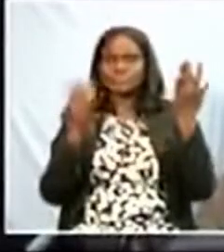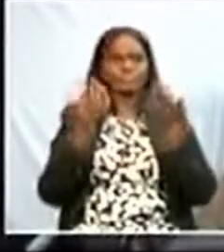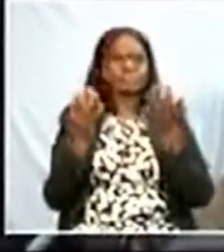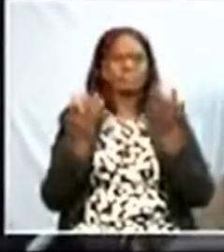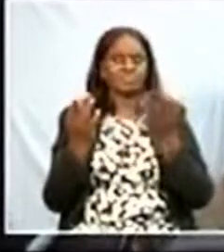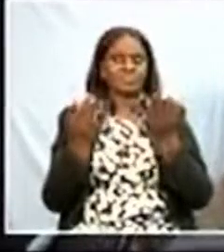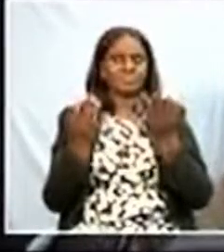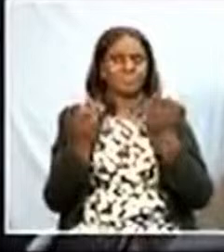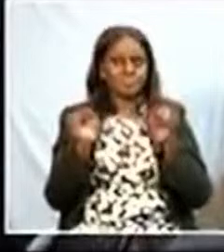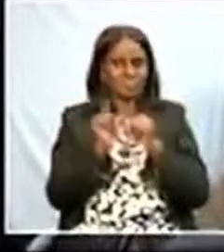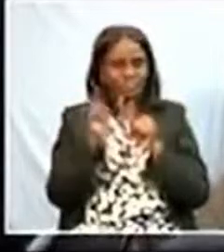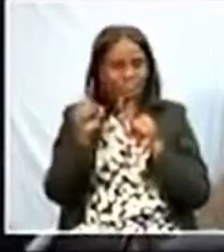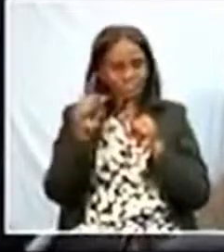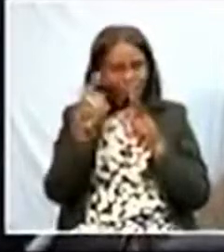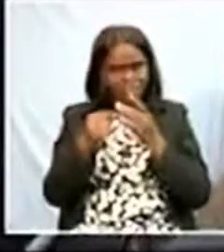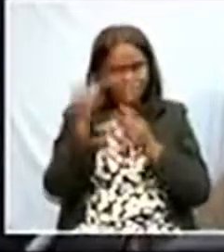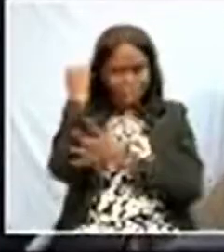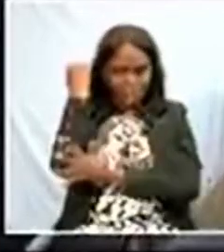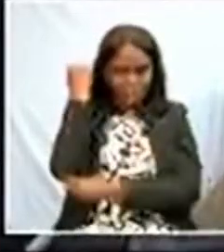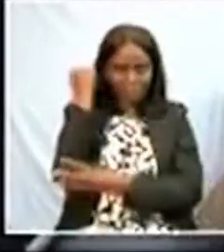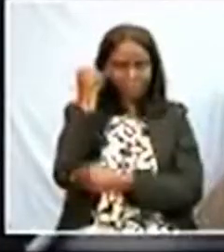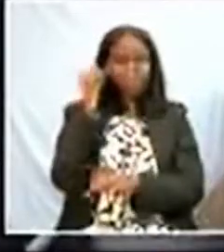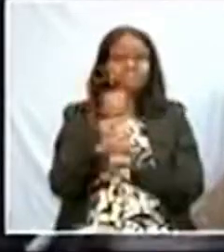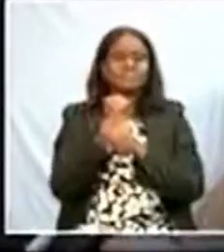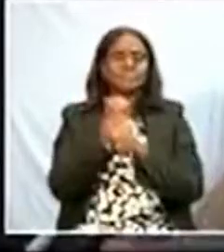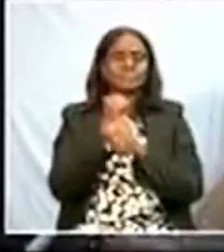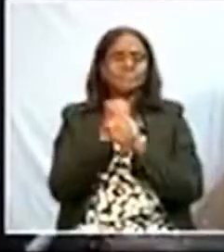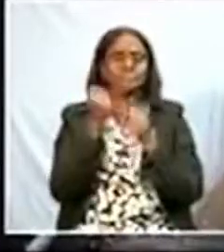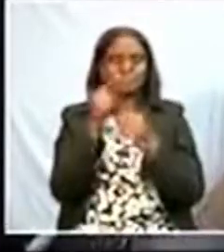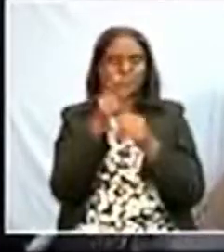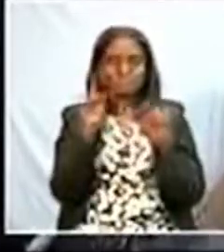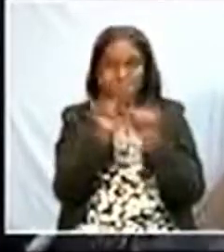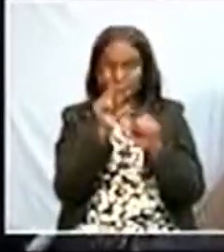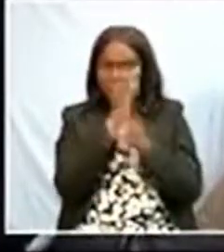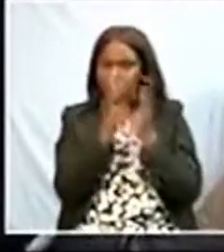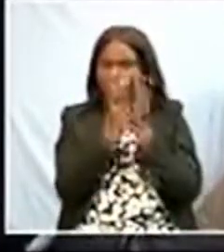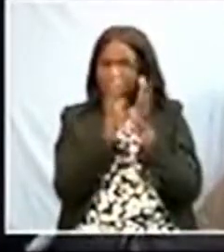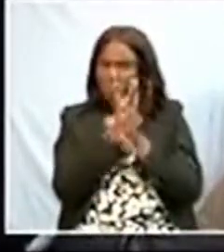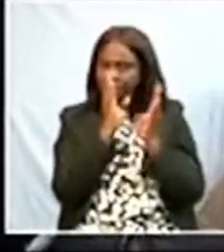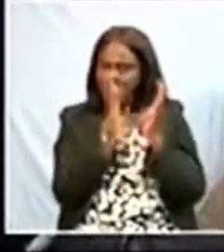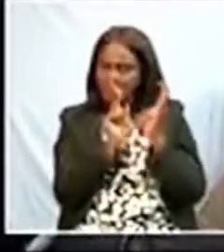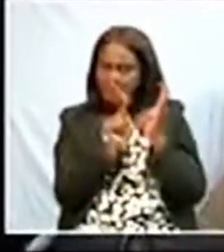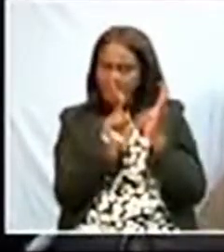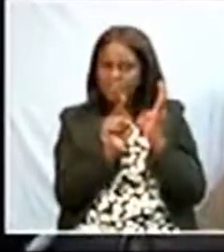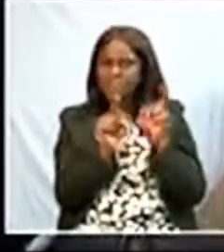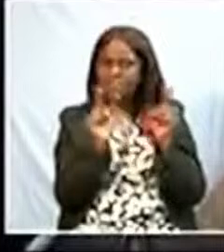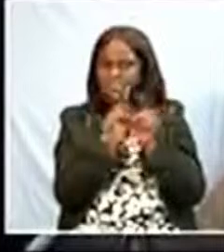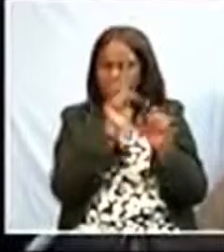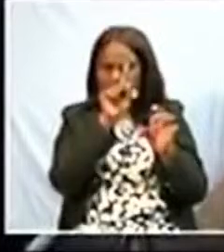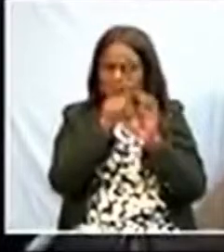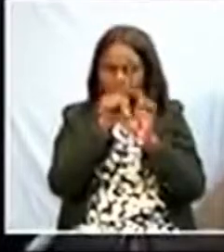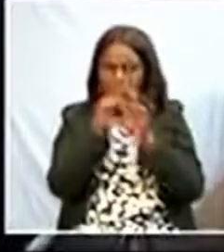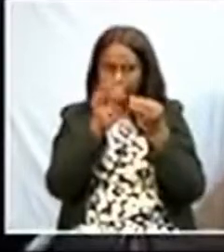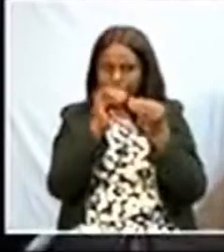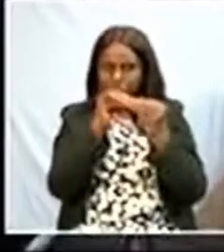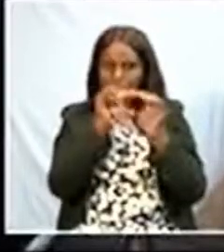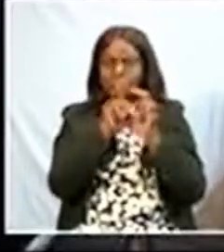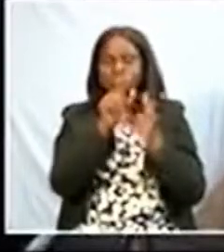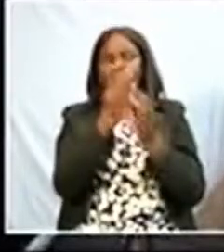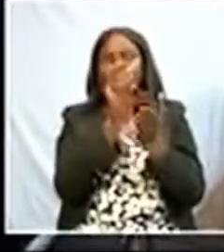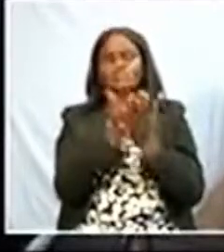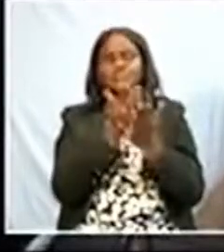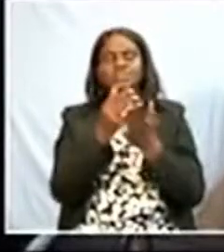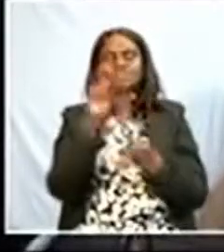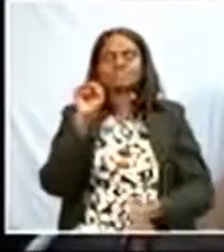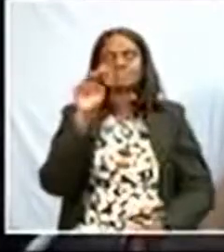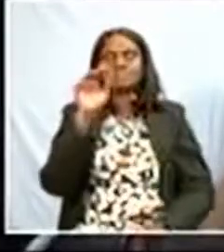terminated, and there was poor workmanship. Now, the same contractor participates in this bid. Masuzio